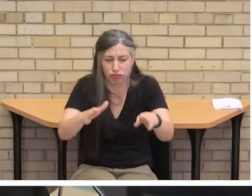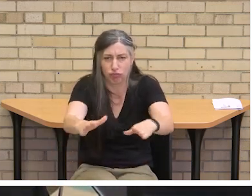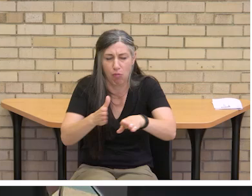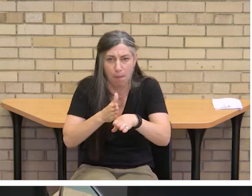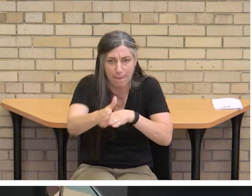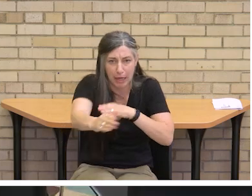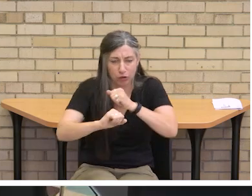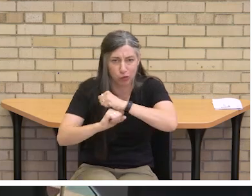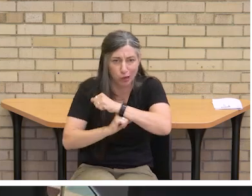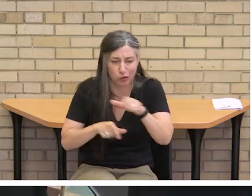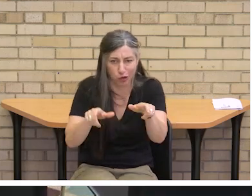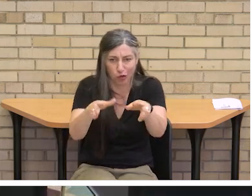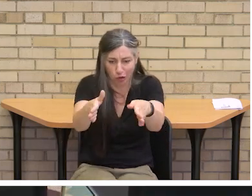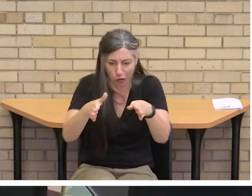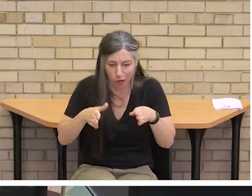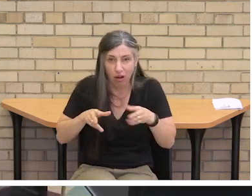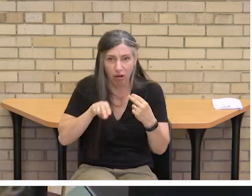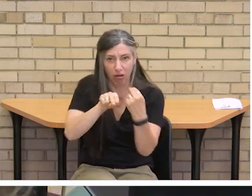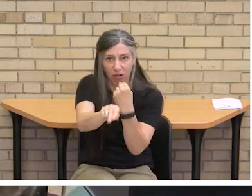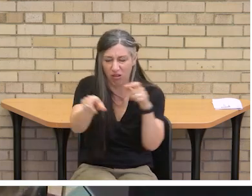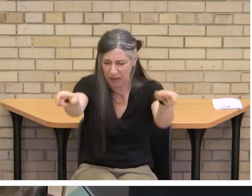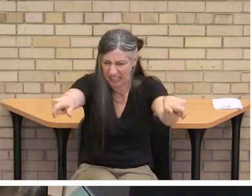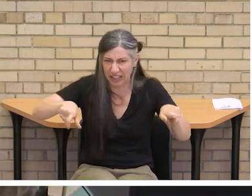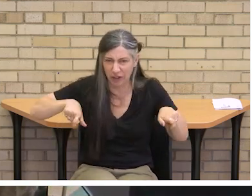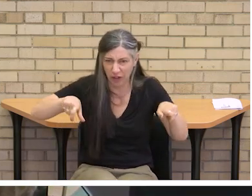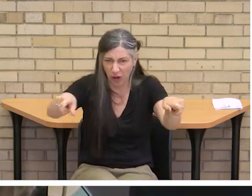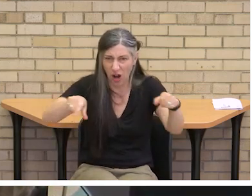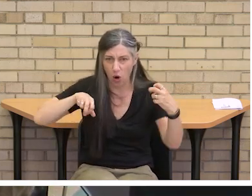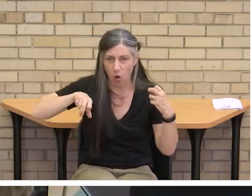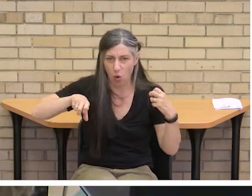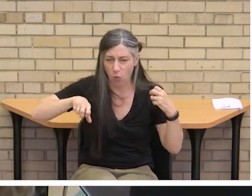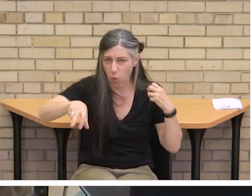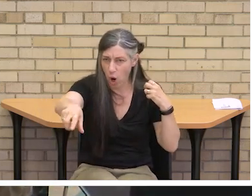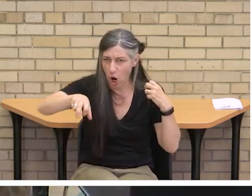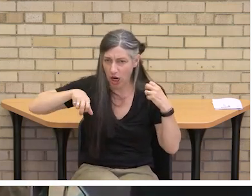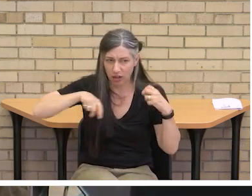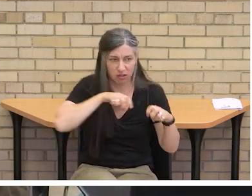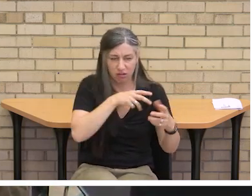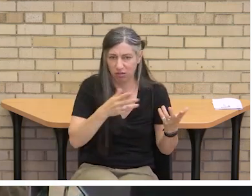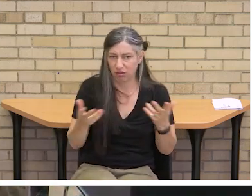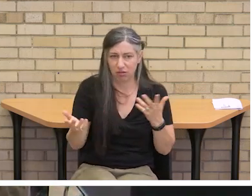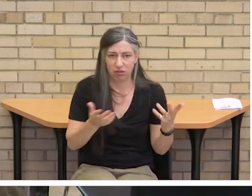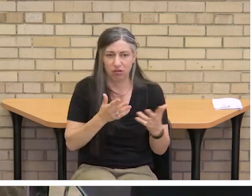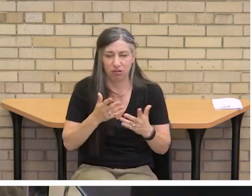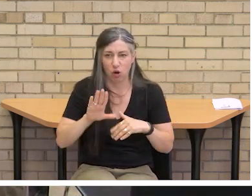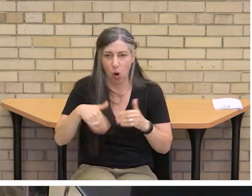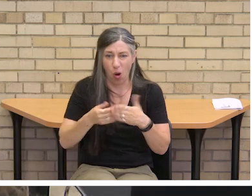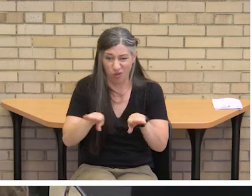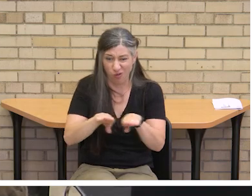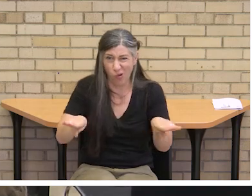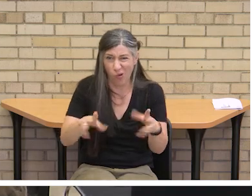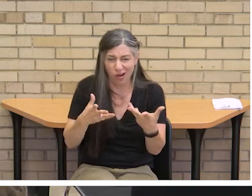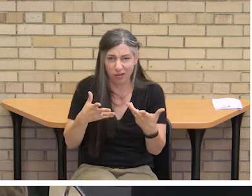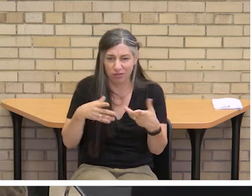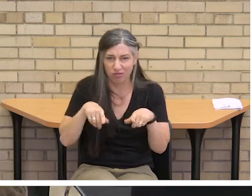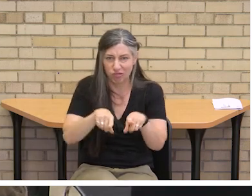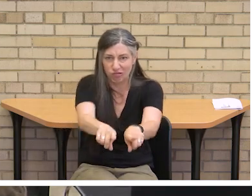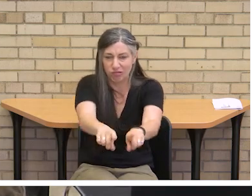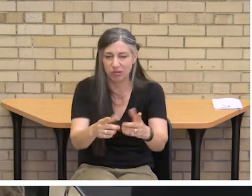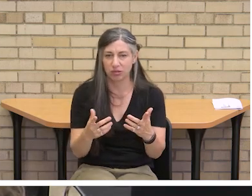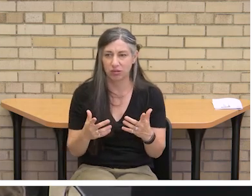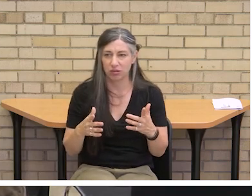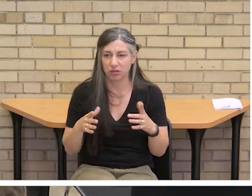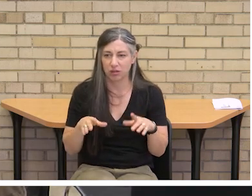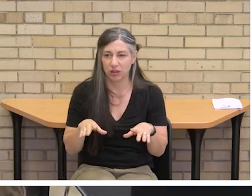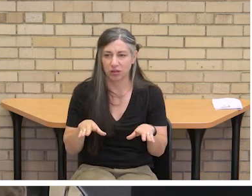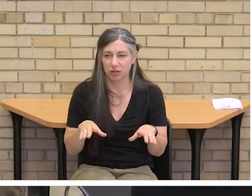structure. And the floor beams all run parallel to the travel direction of the bridge. So you could take all of